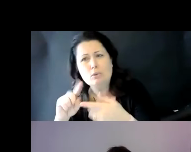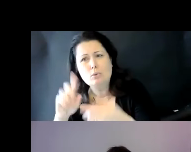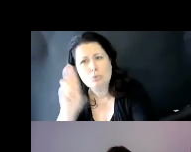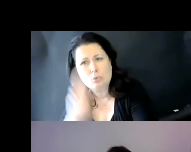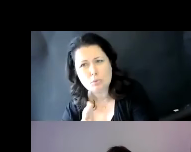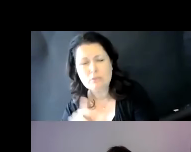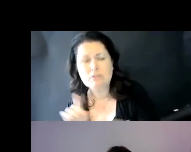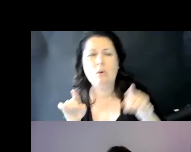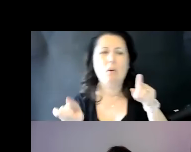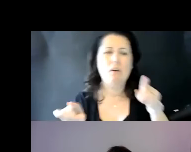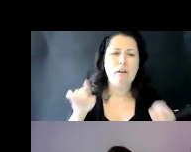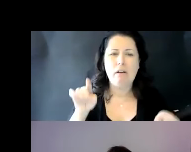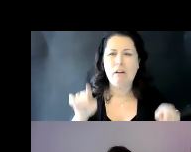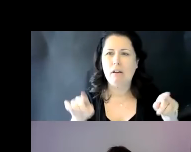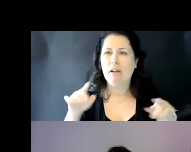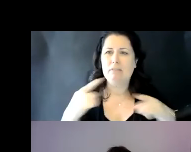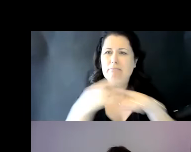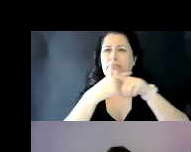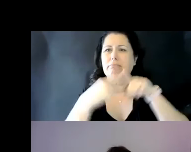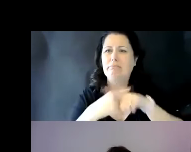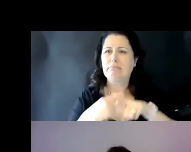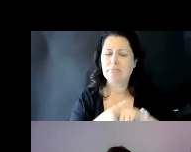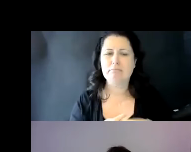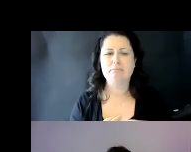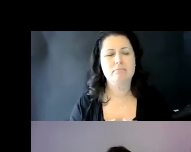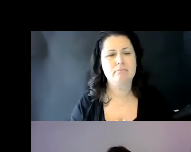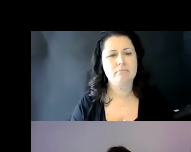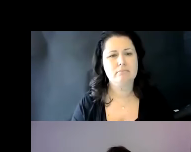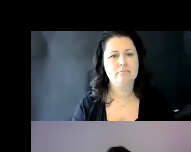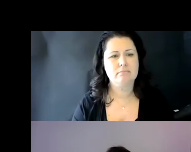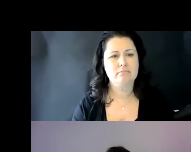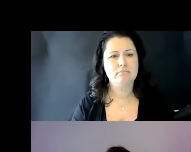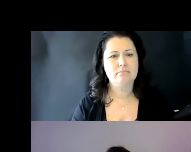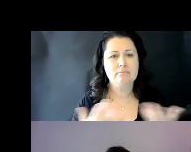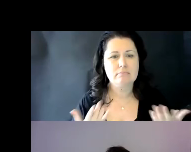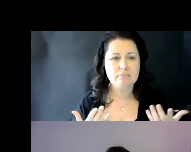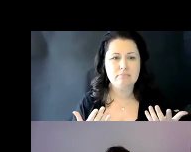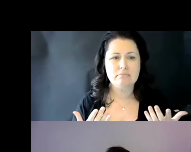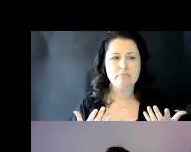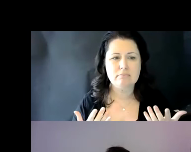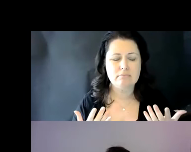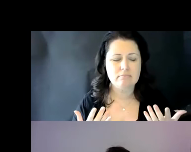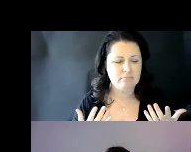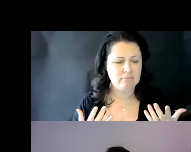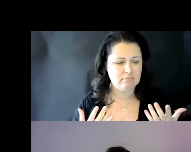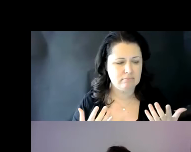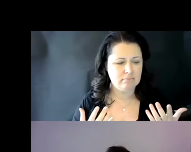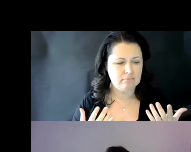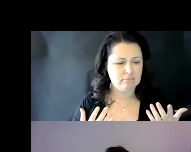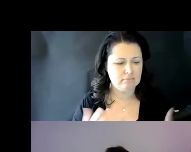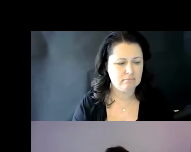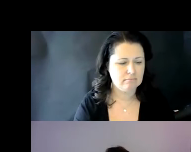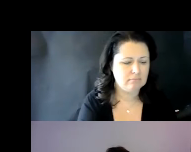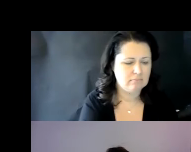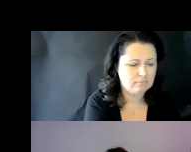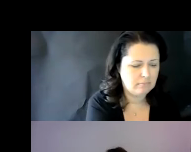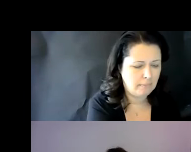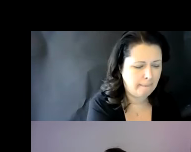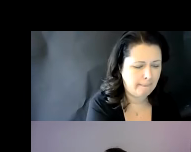important to have family or friends or employment, and for other people, it won't. And also, you're not realizing how hard it is for